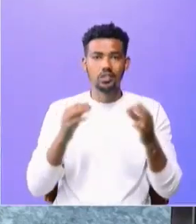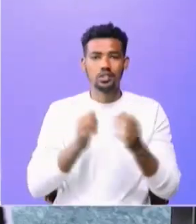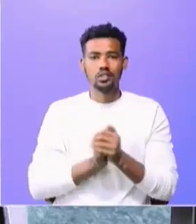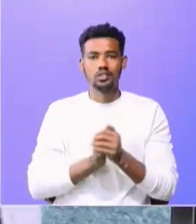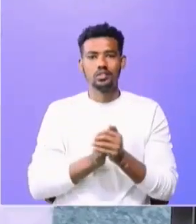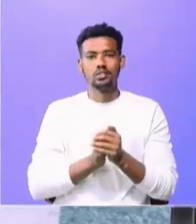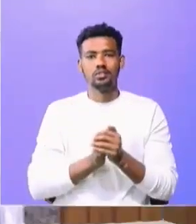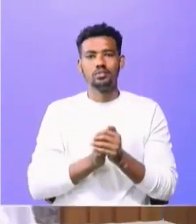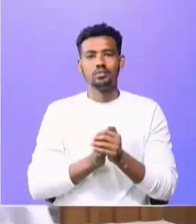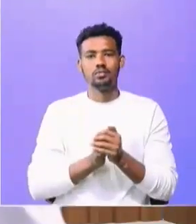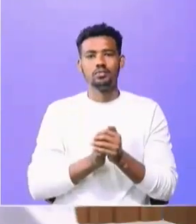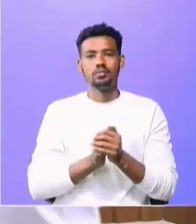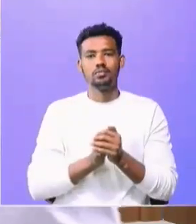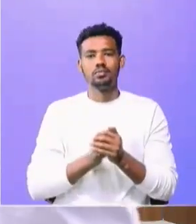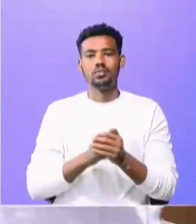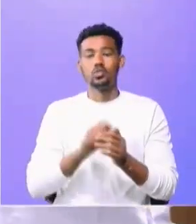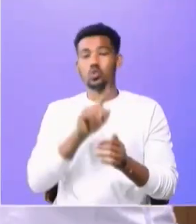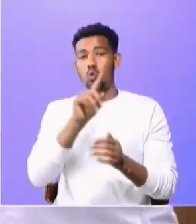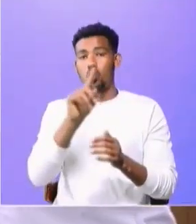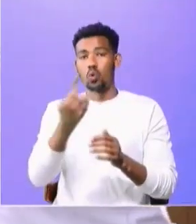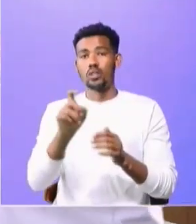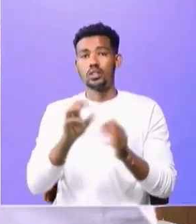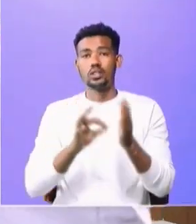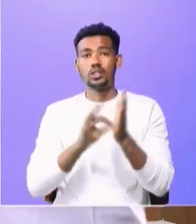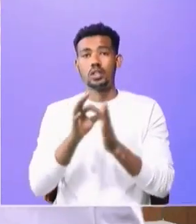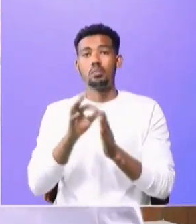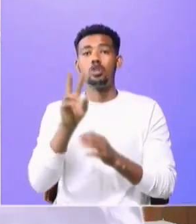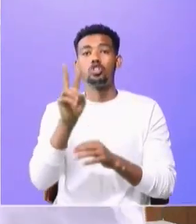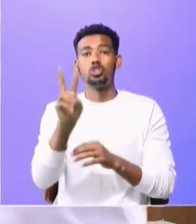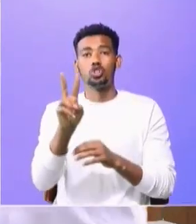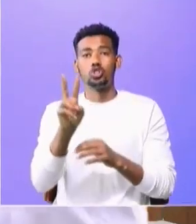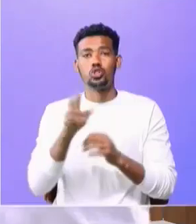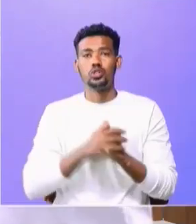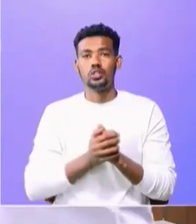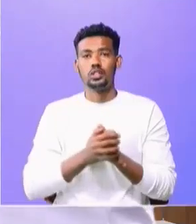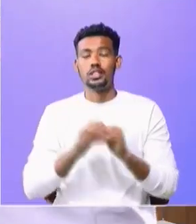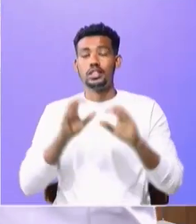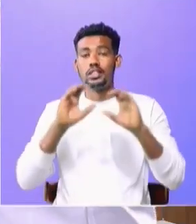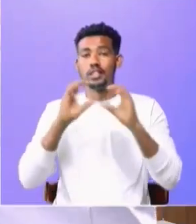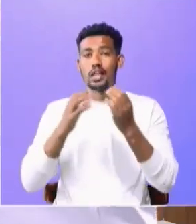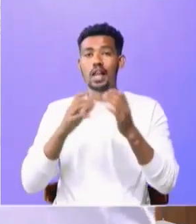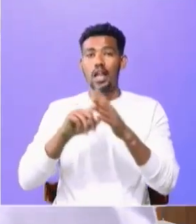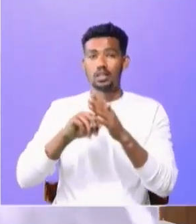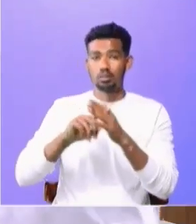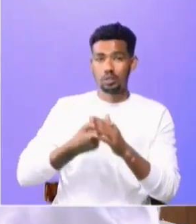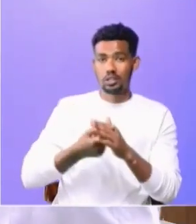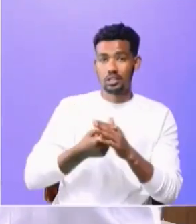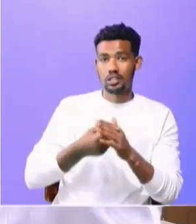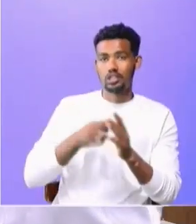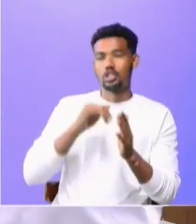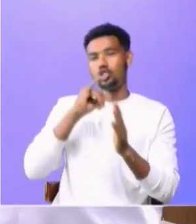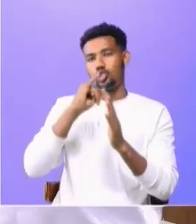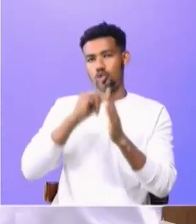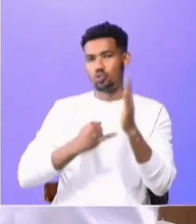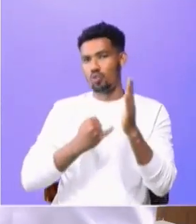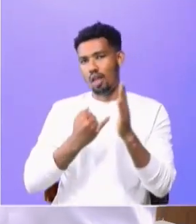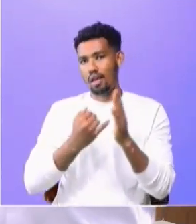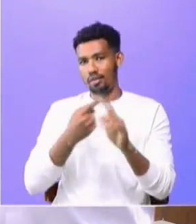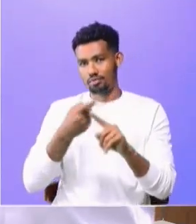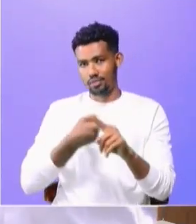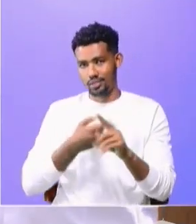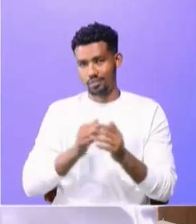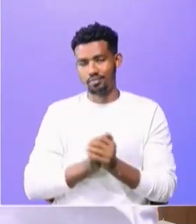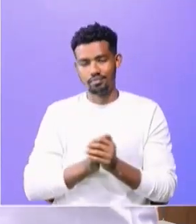on the chair. Here is question number 2. The class began in July. The class